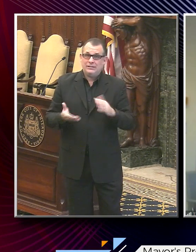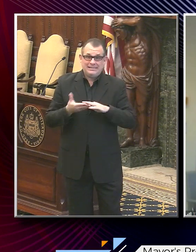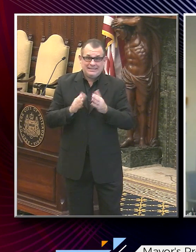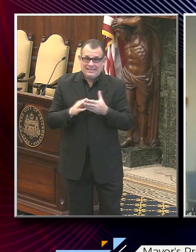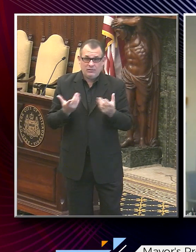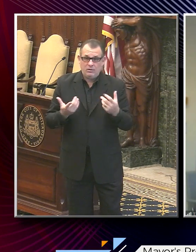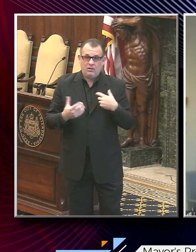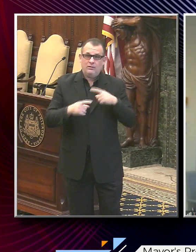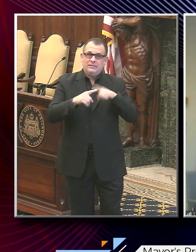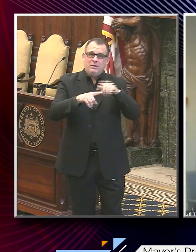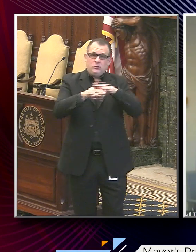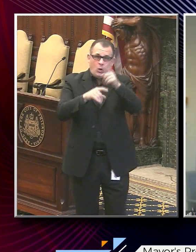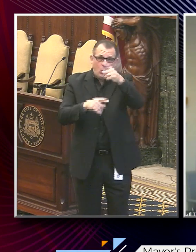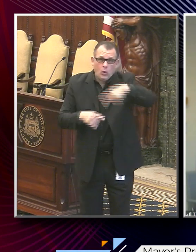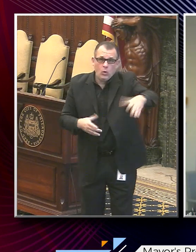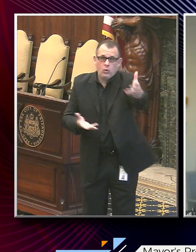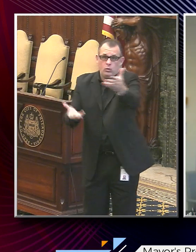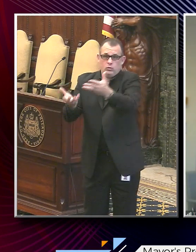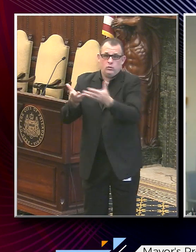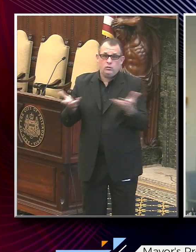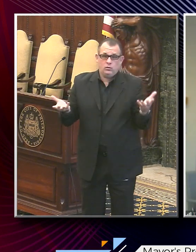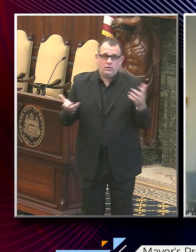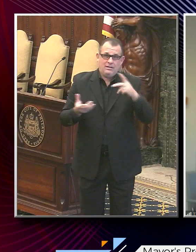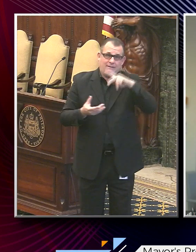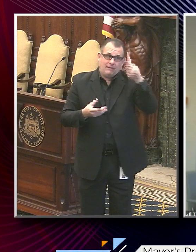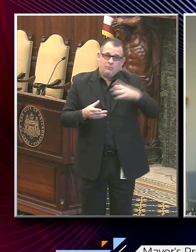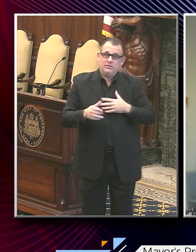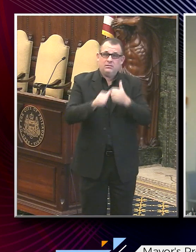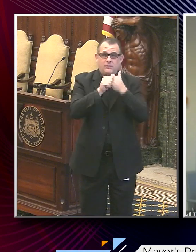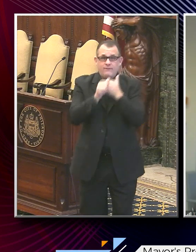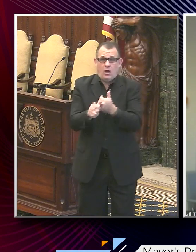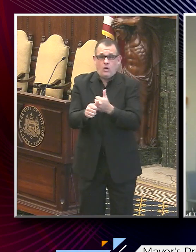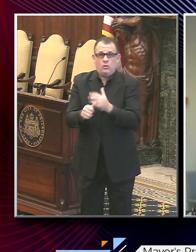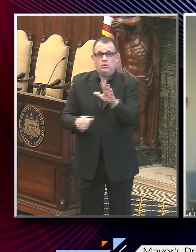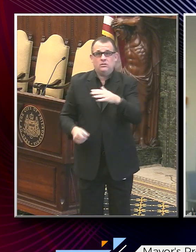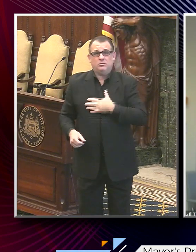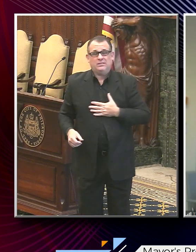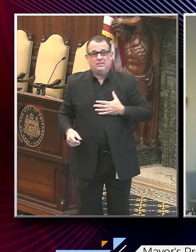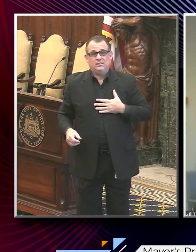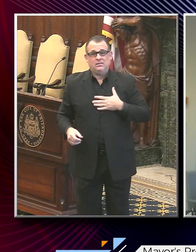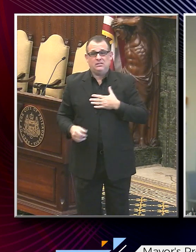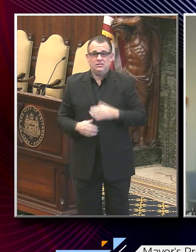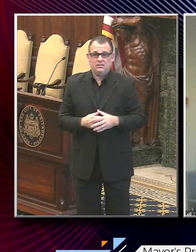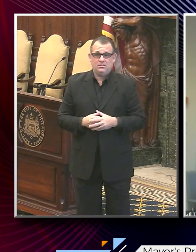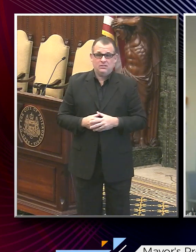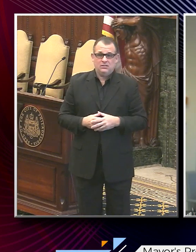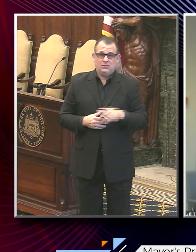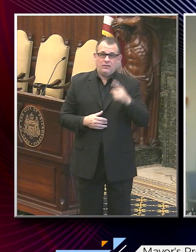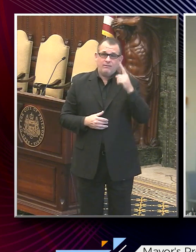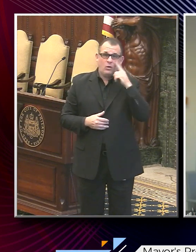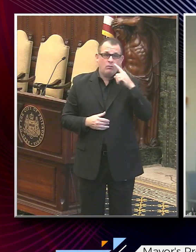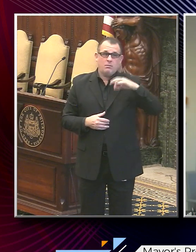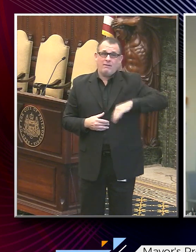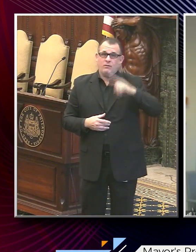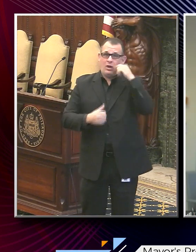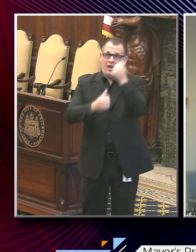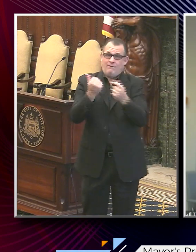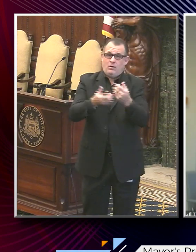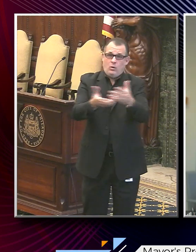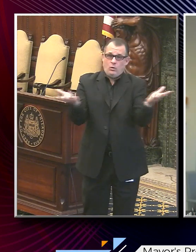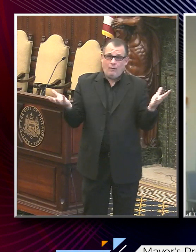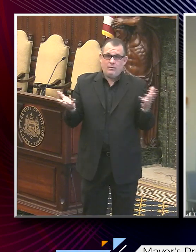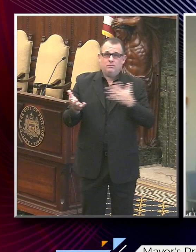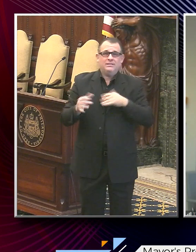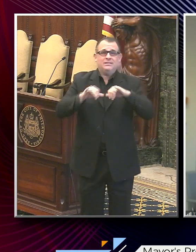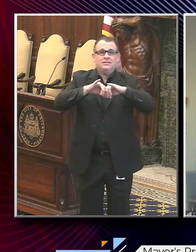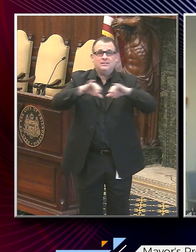on what every resident of Philadelphia does individually. So we're asking for help from everyone. Please stay home, away from others